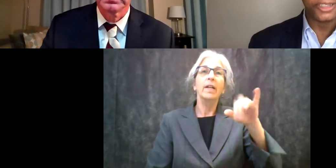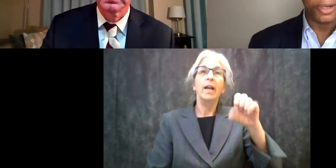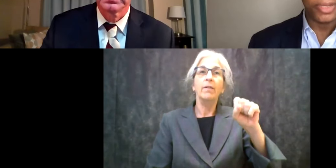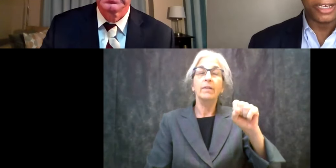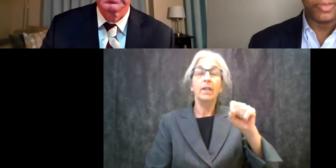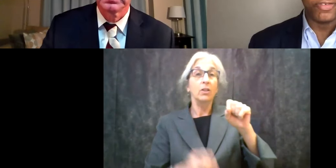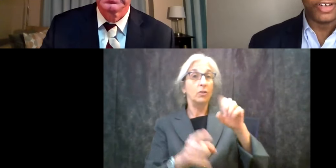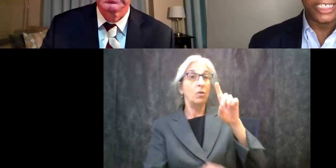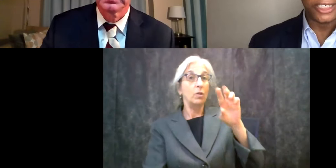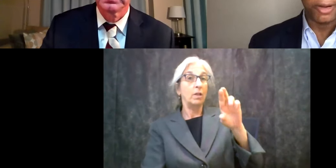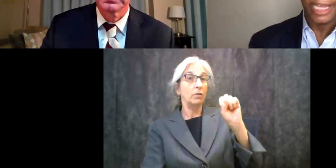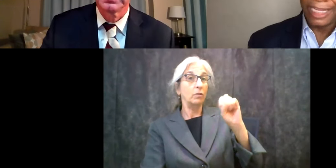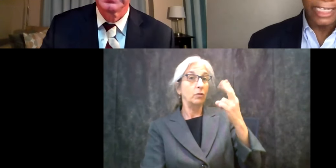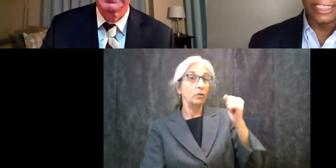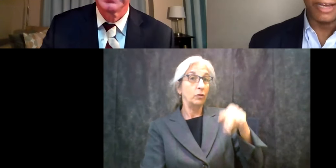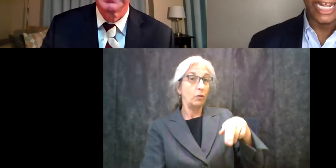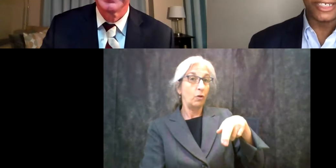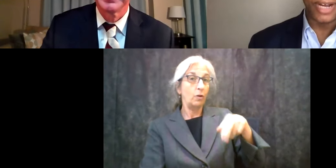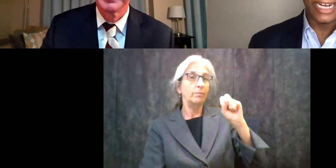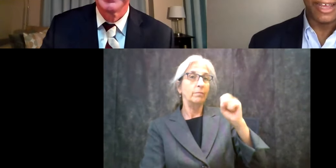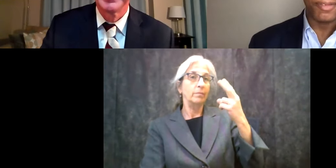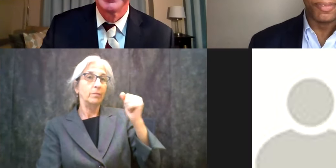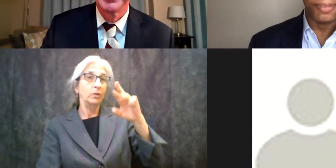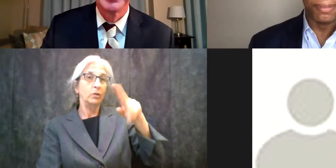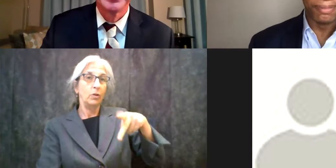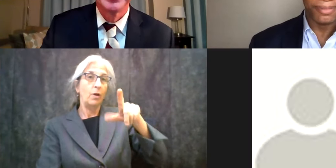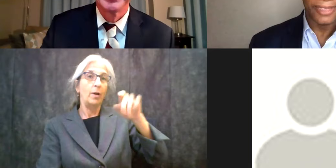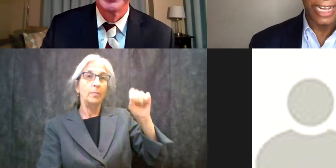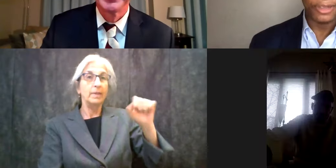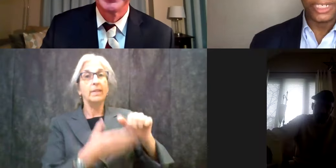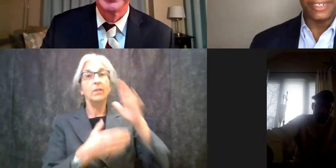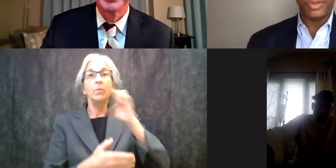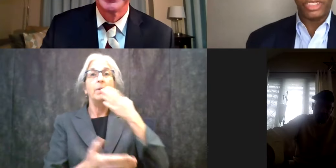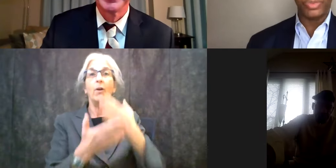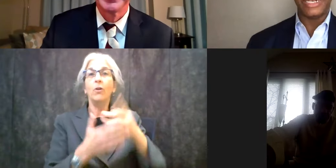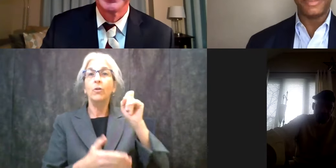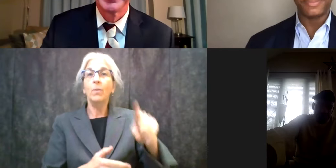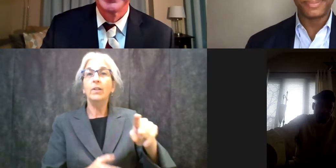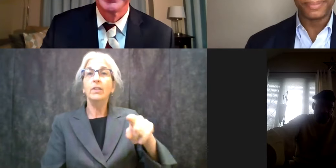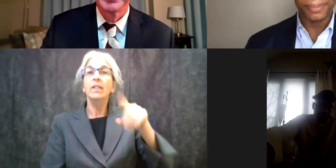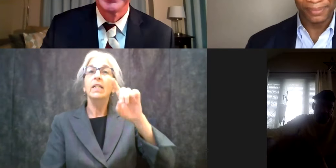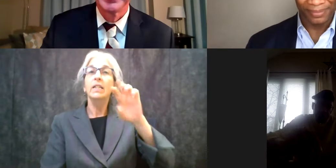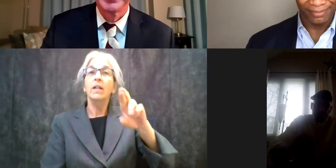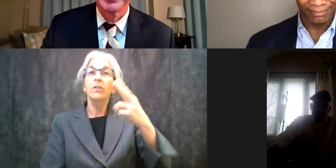Sharpless, this is going to be a good one for you. So it's coming at you right now. Dr. Hewlett?